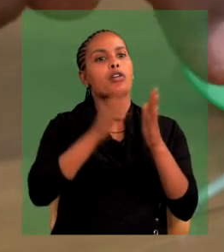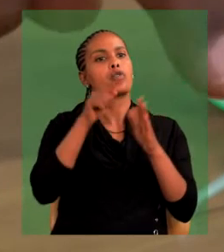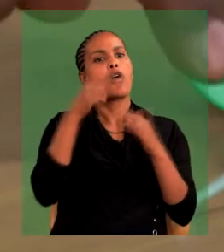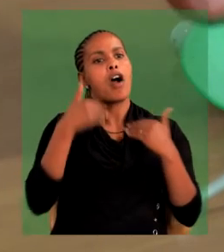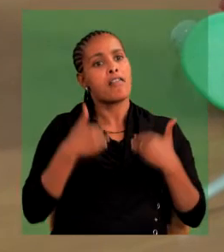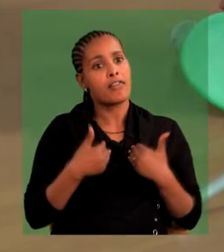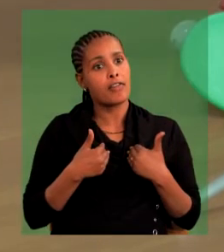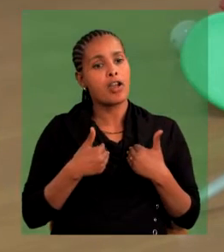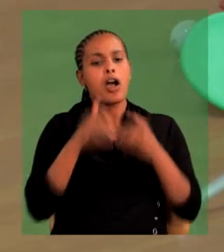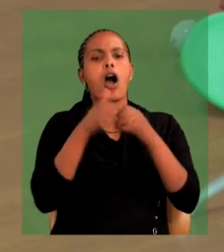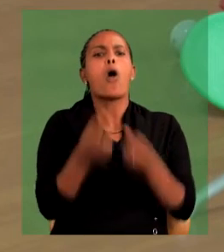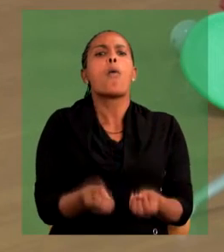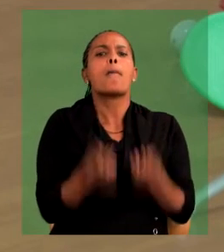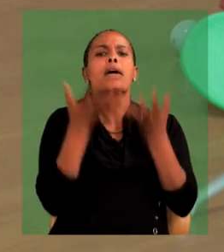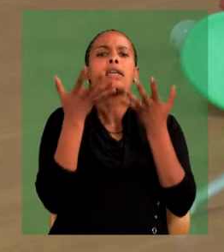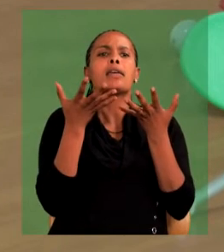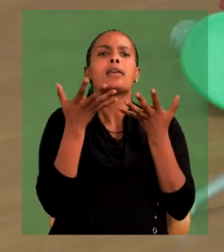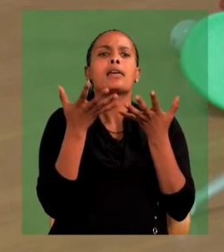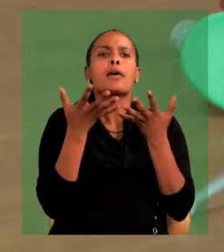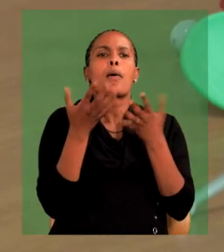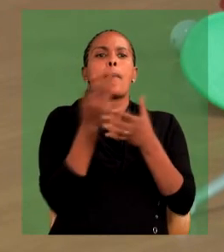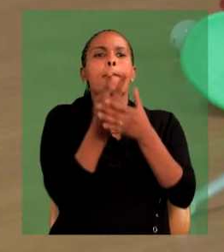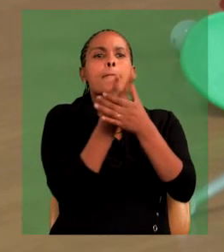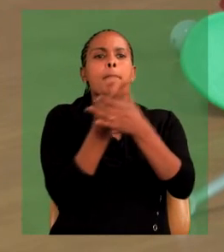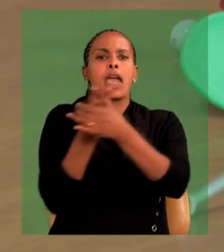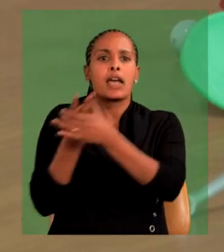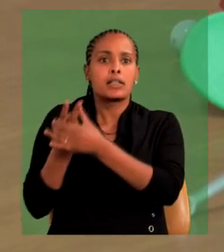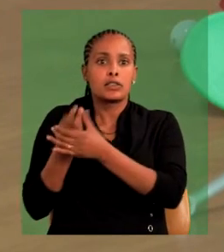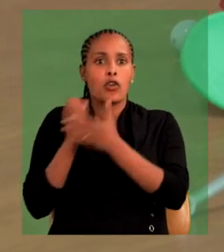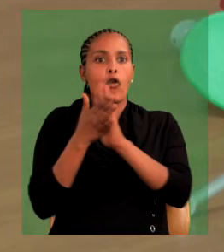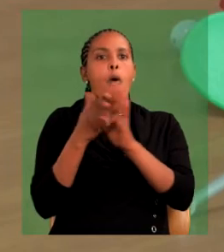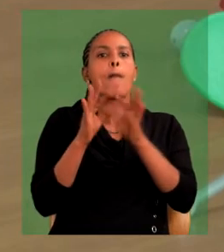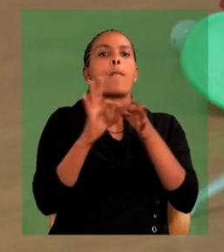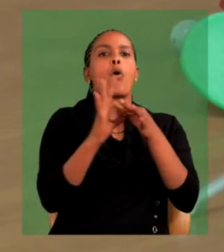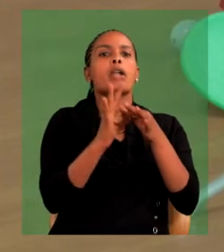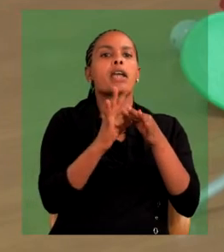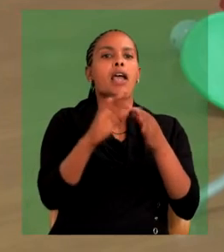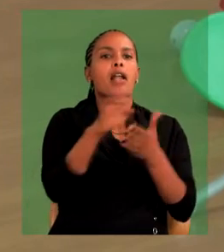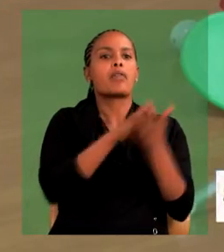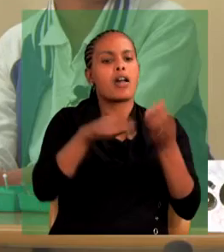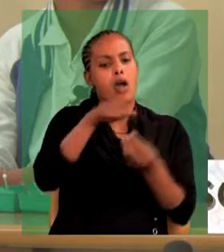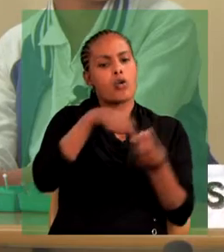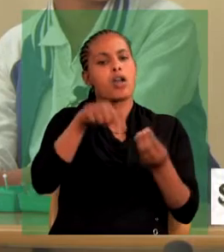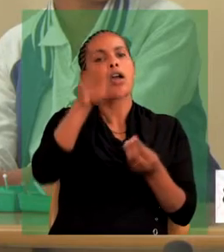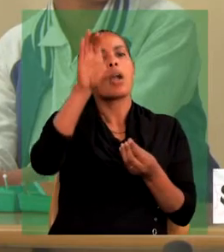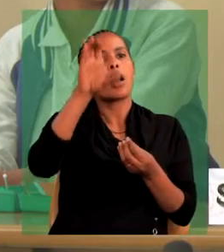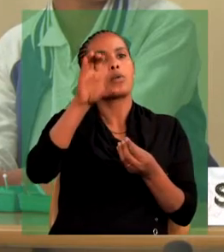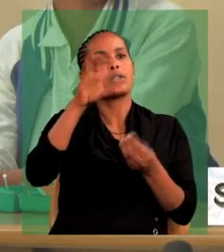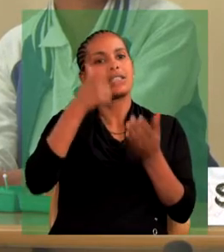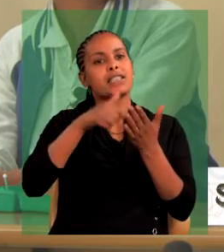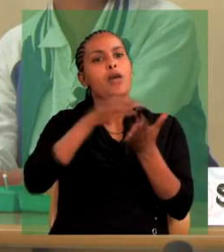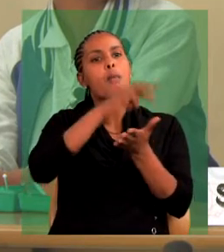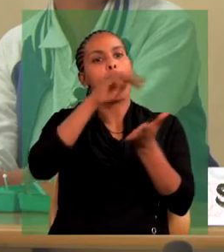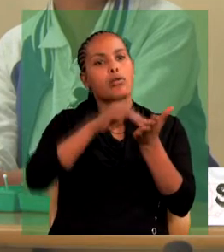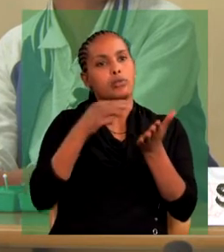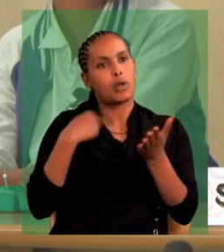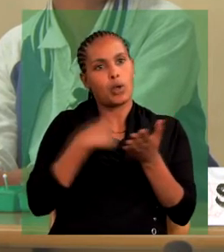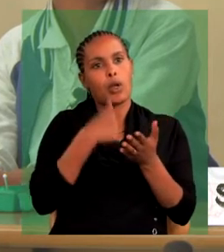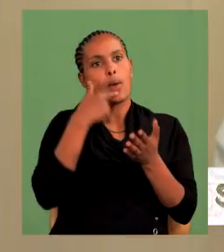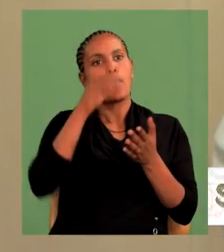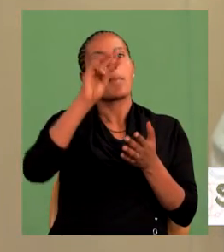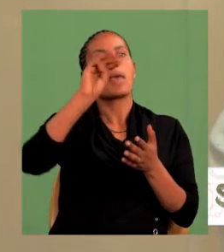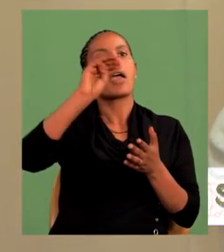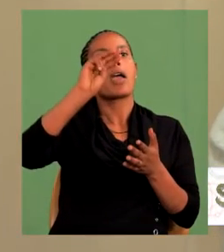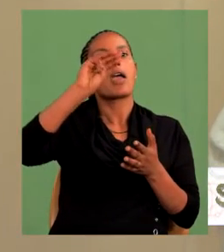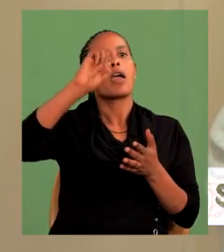you have how many pairs of bonding electrons around carbon in this molecule, which we call